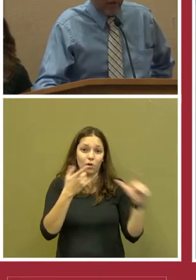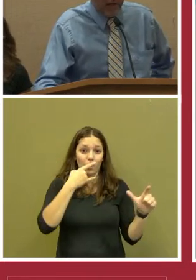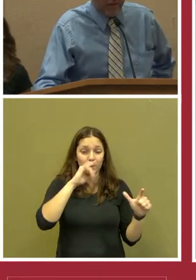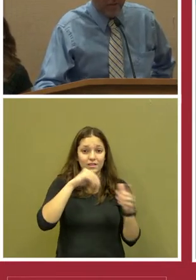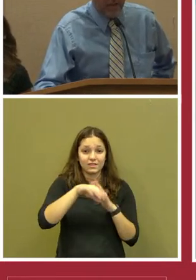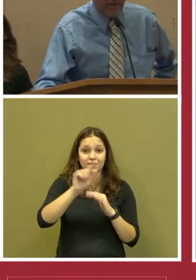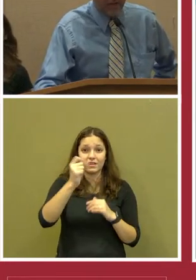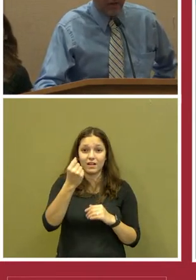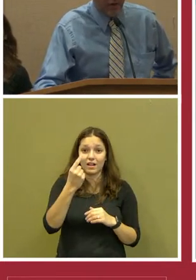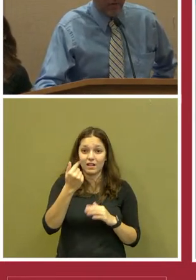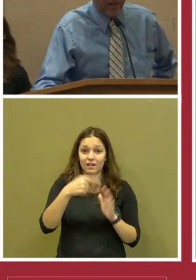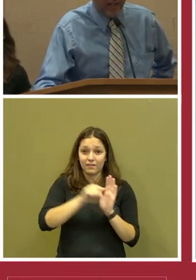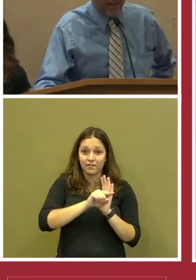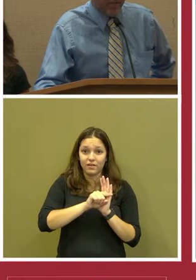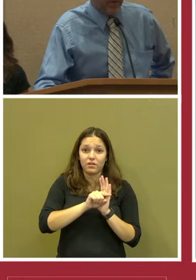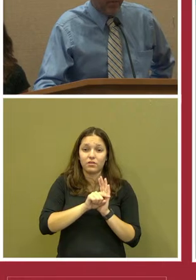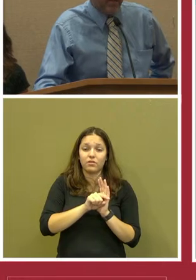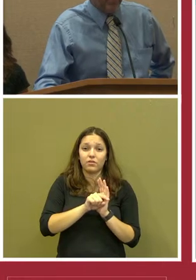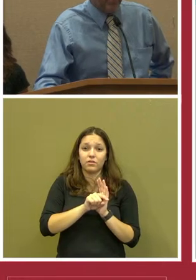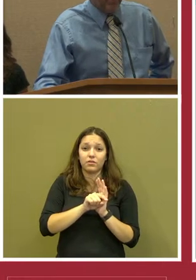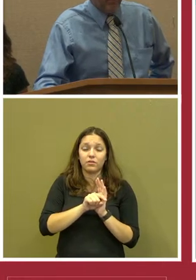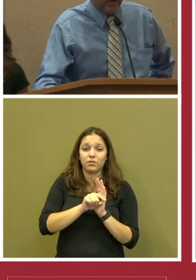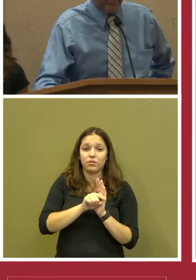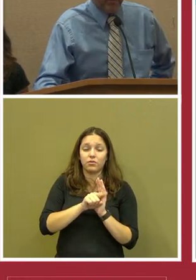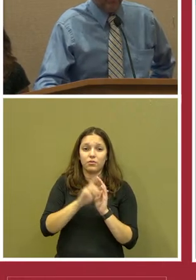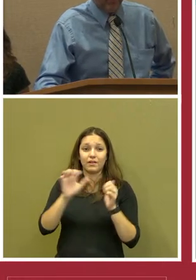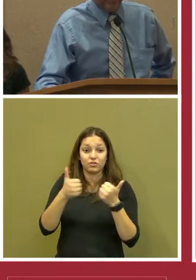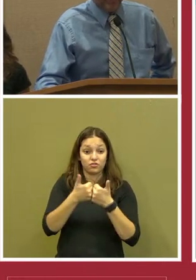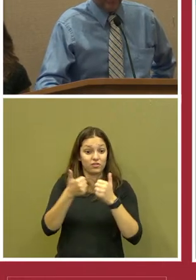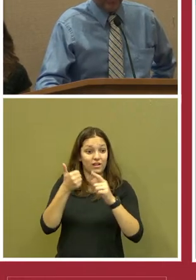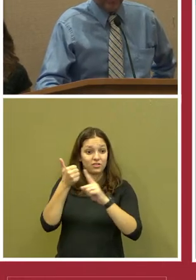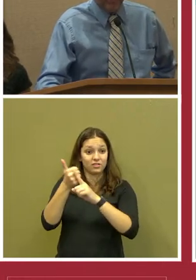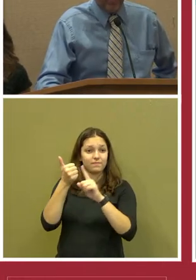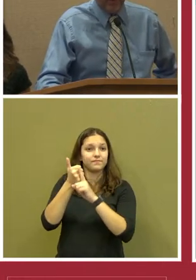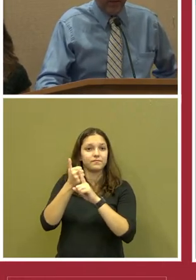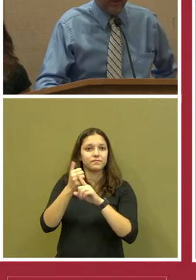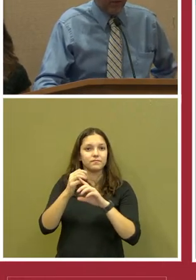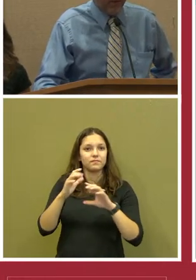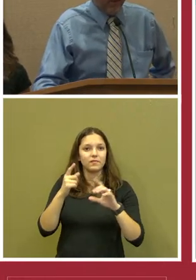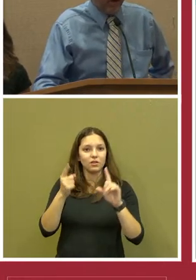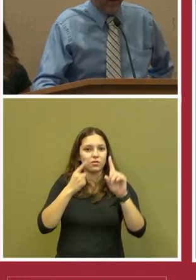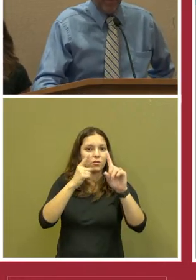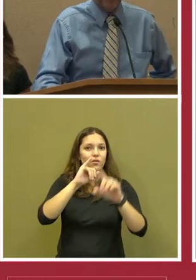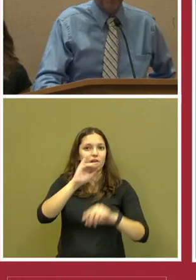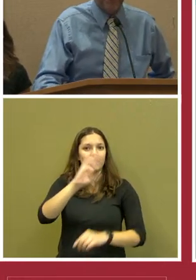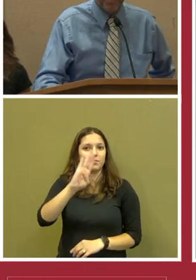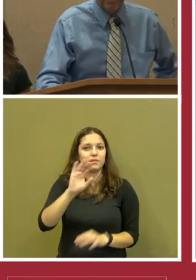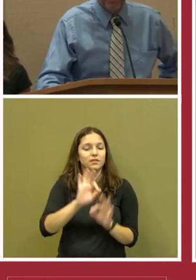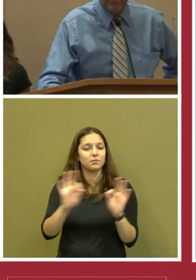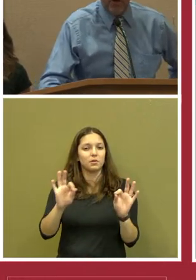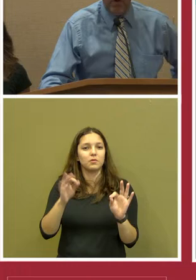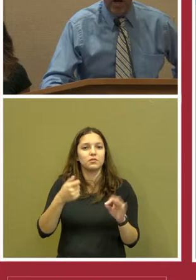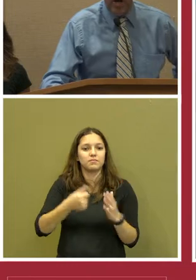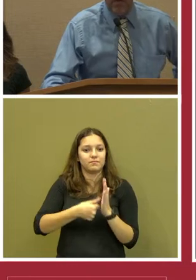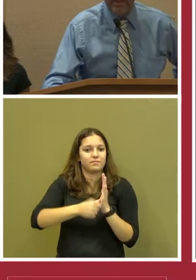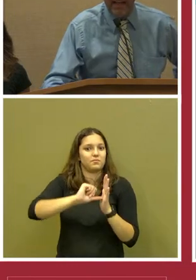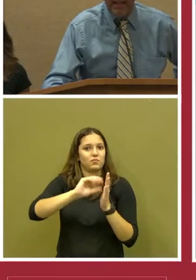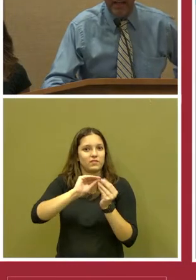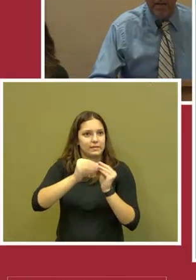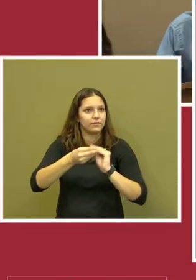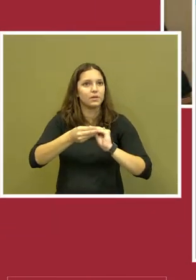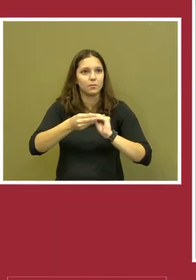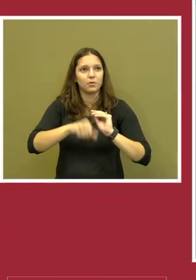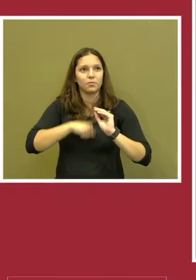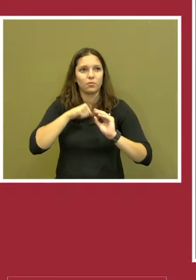to challenge themselves and go for an IB diploma, which is a really impressive number, I think. So we're very proud of that. So with